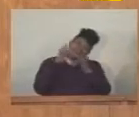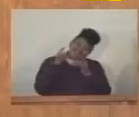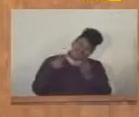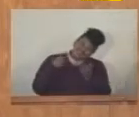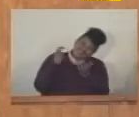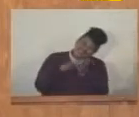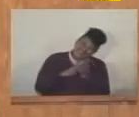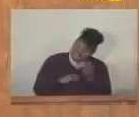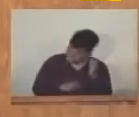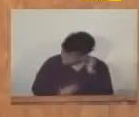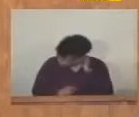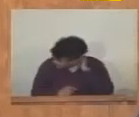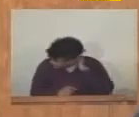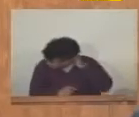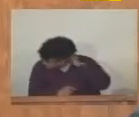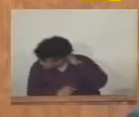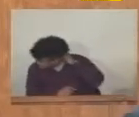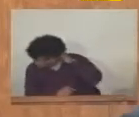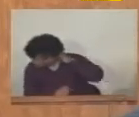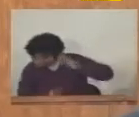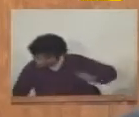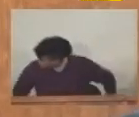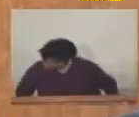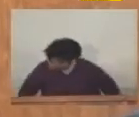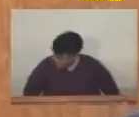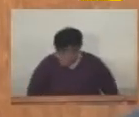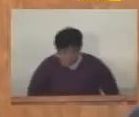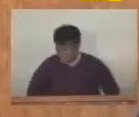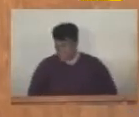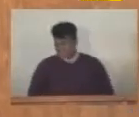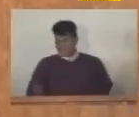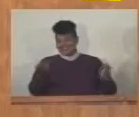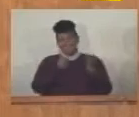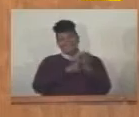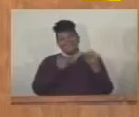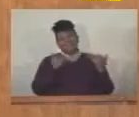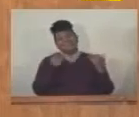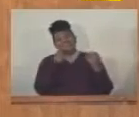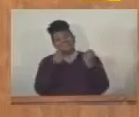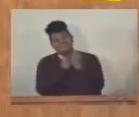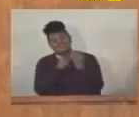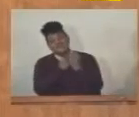today in support of the extension of the state of emergency